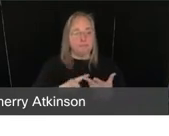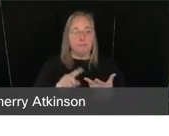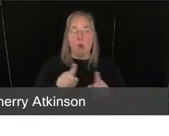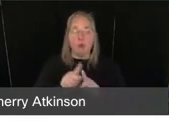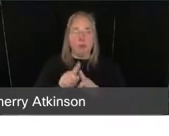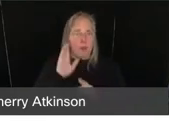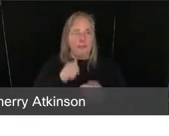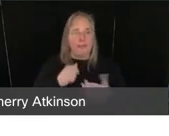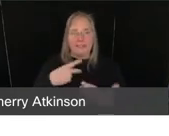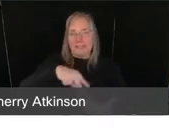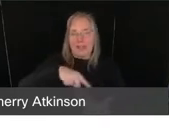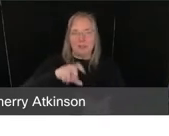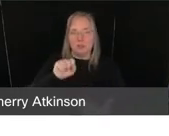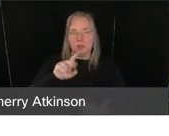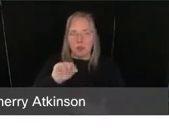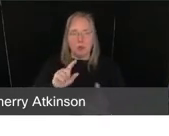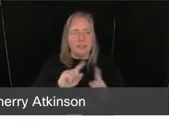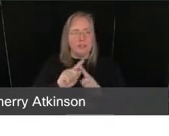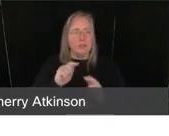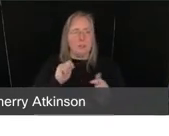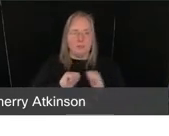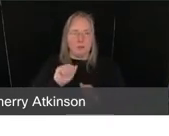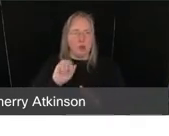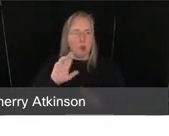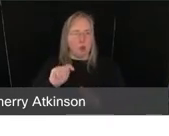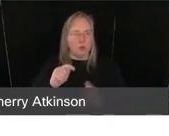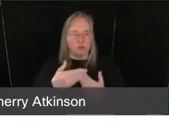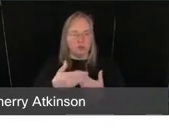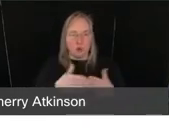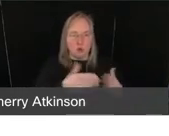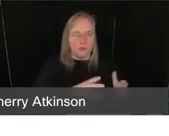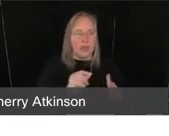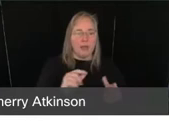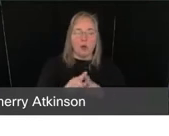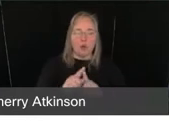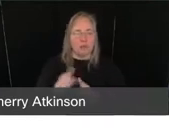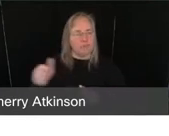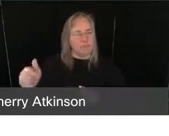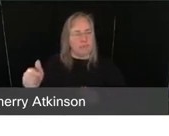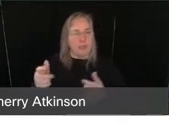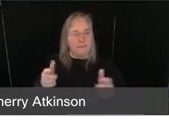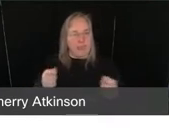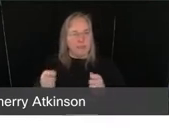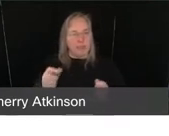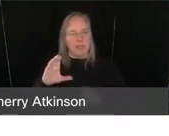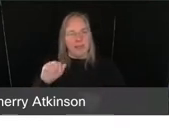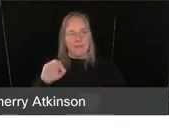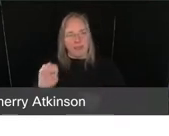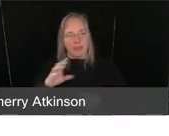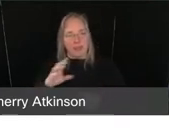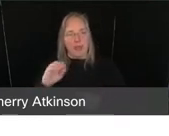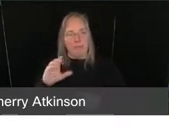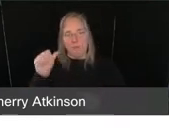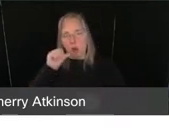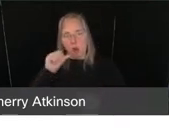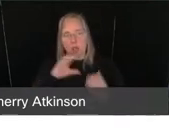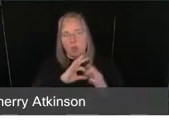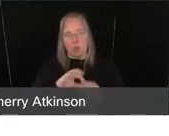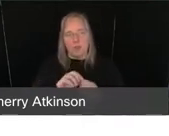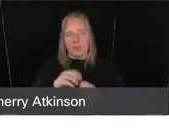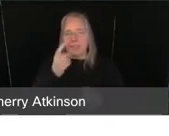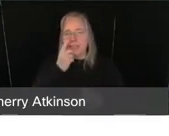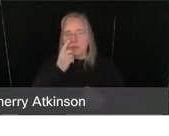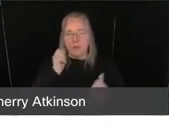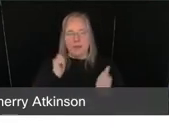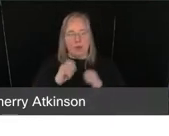various performing arts rooms, and will also manage the cafe and bar that's associated with the dinner theater or for any patrons